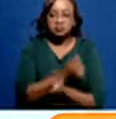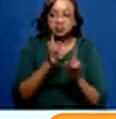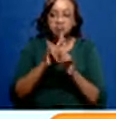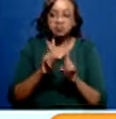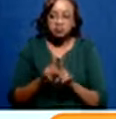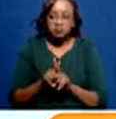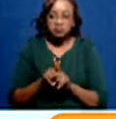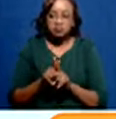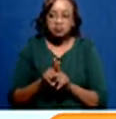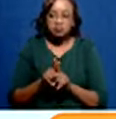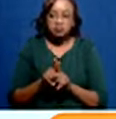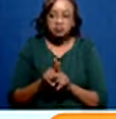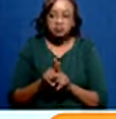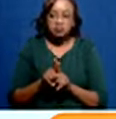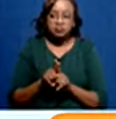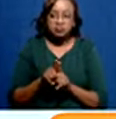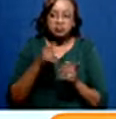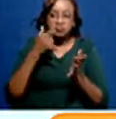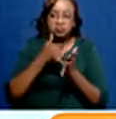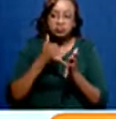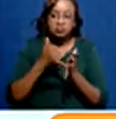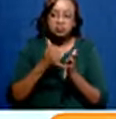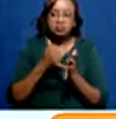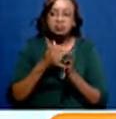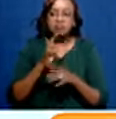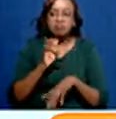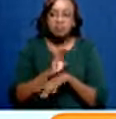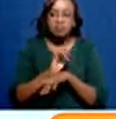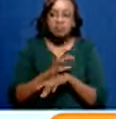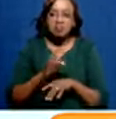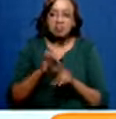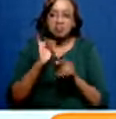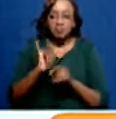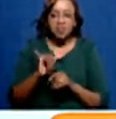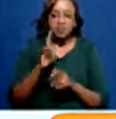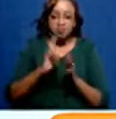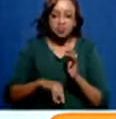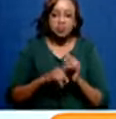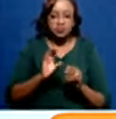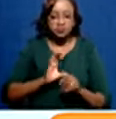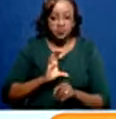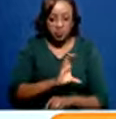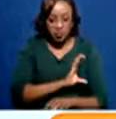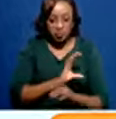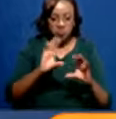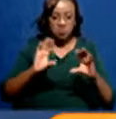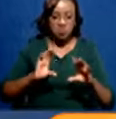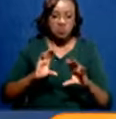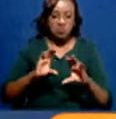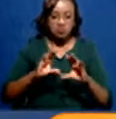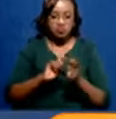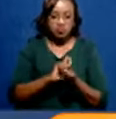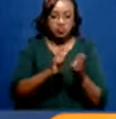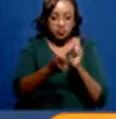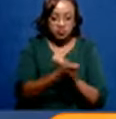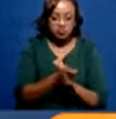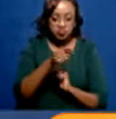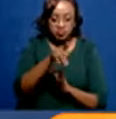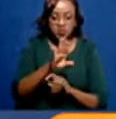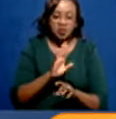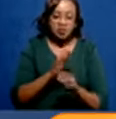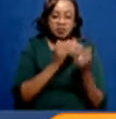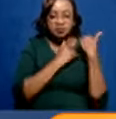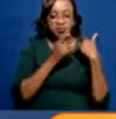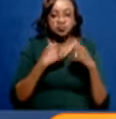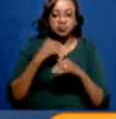by the State Corporations Advisory Committee, that has to be done, and that's the job of the transition committee. And, of course, the regulations